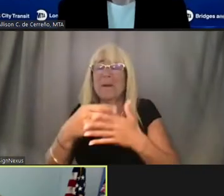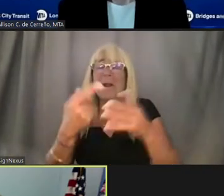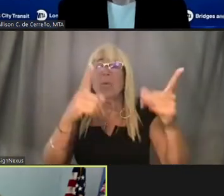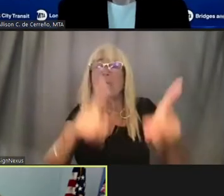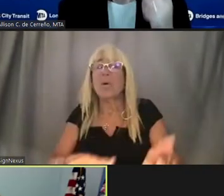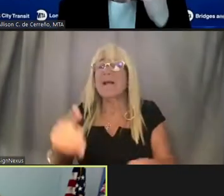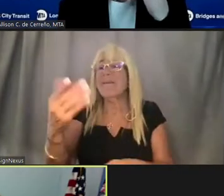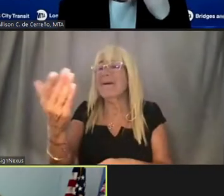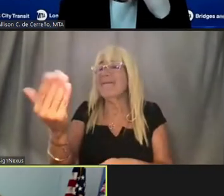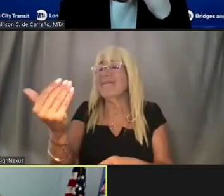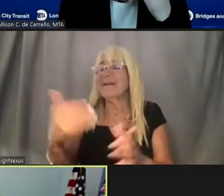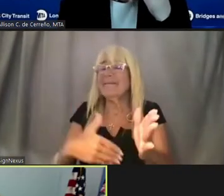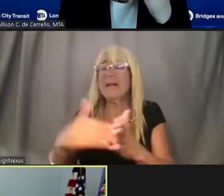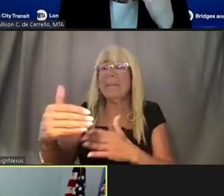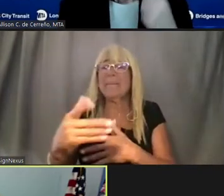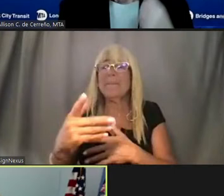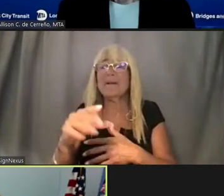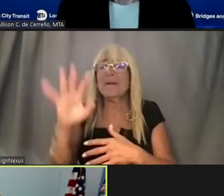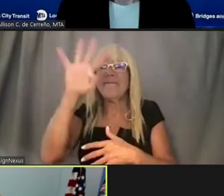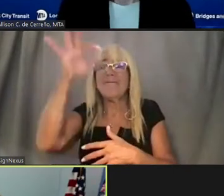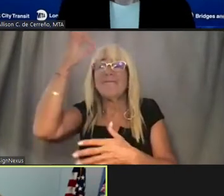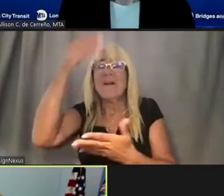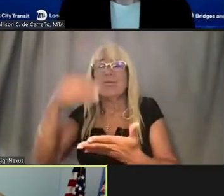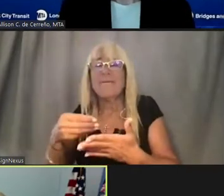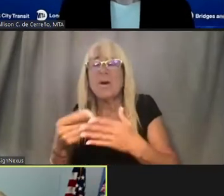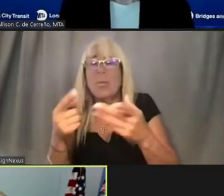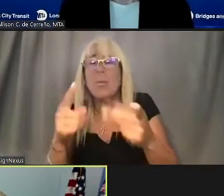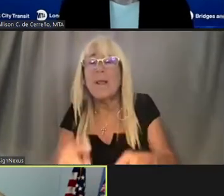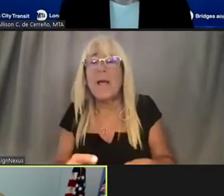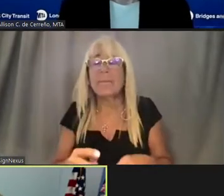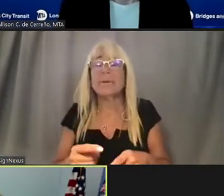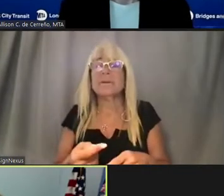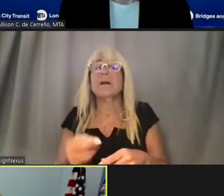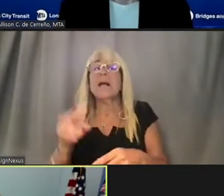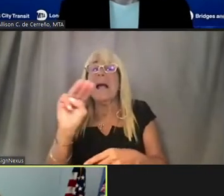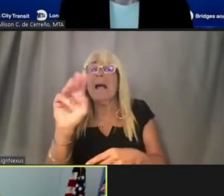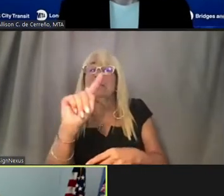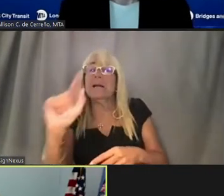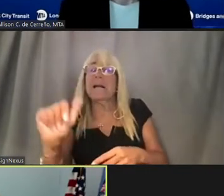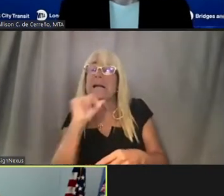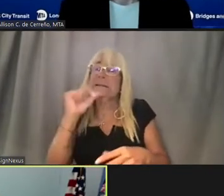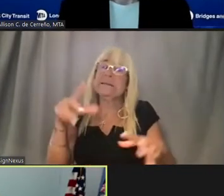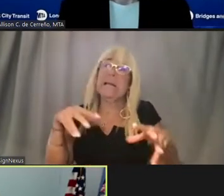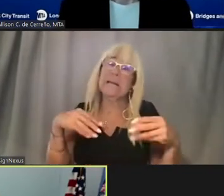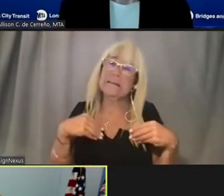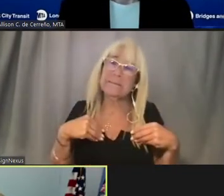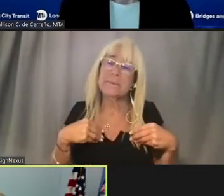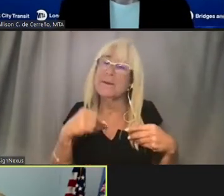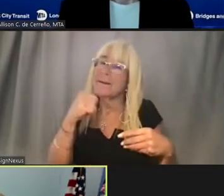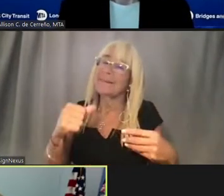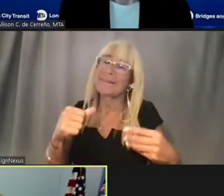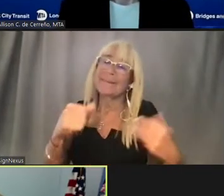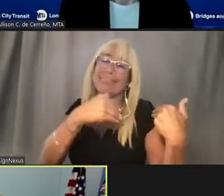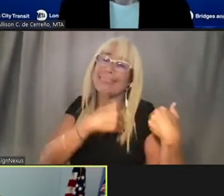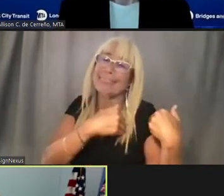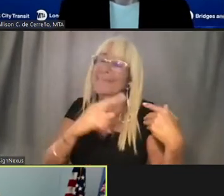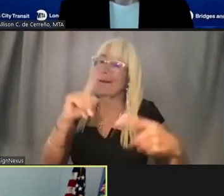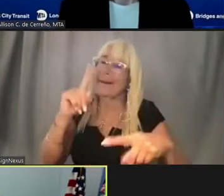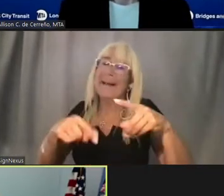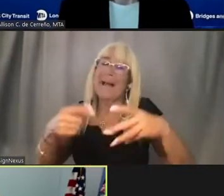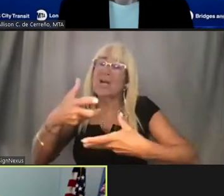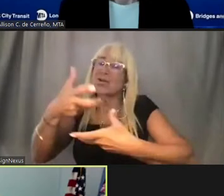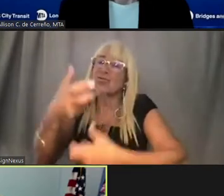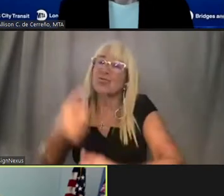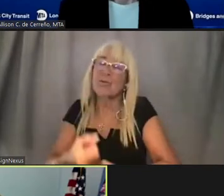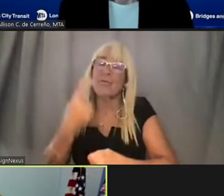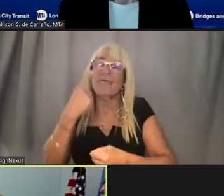the 15 billion dollars in federal funding in closing the MTA is an under acceptable unaccountable and untrustworthy Steward